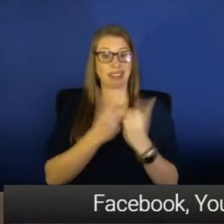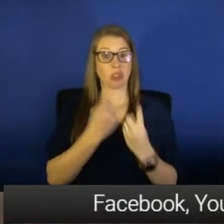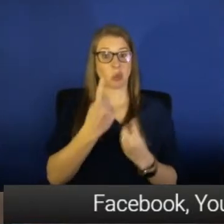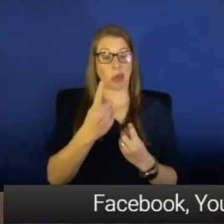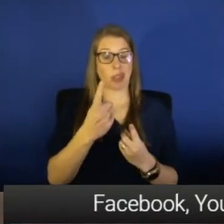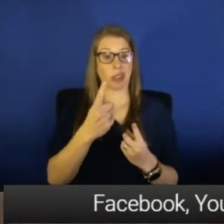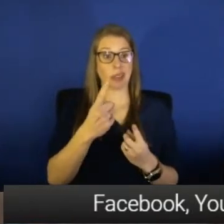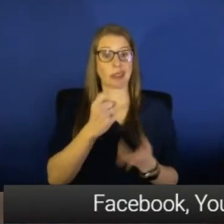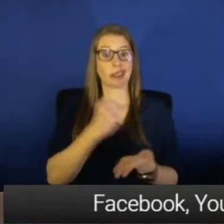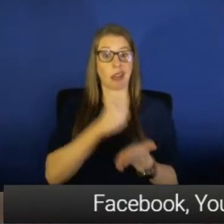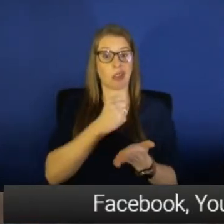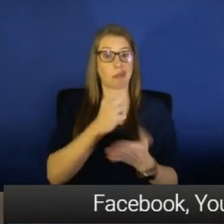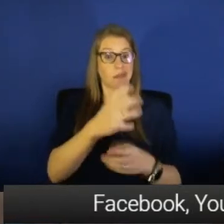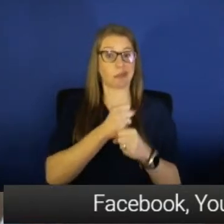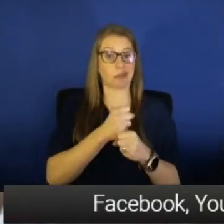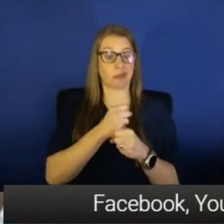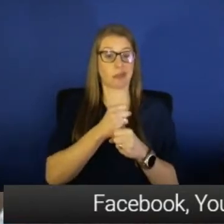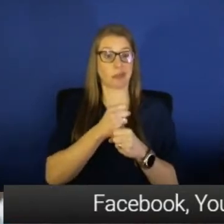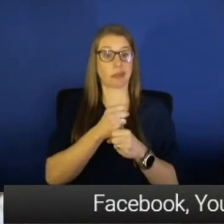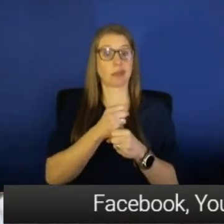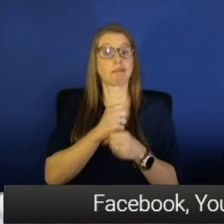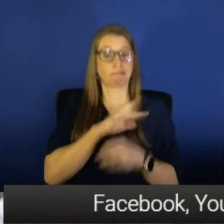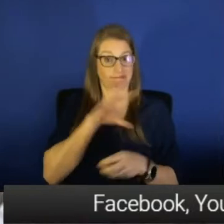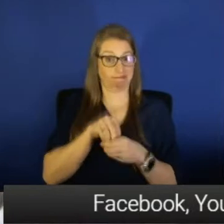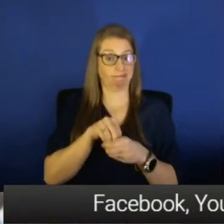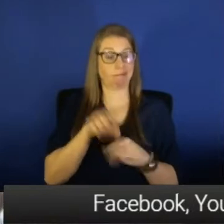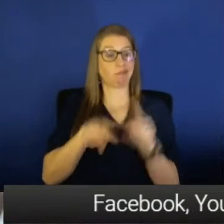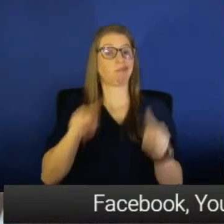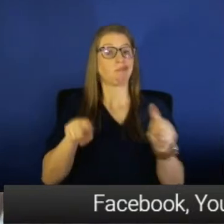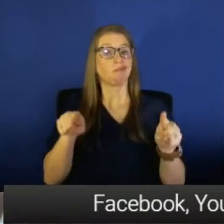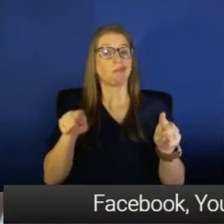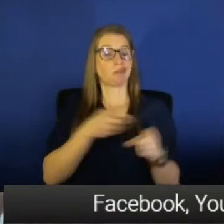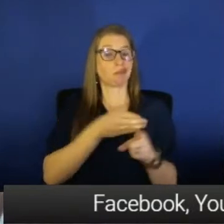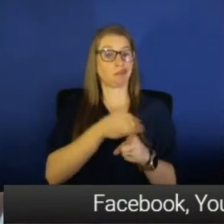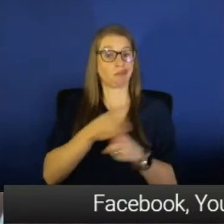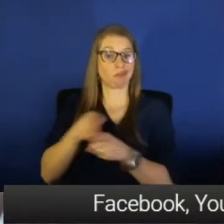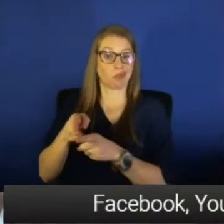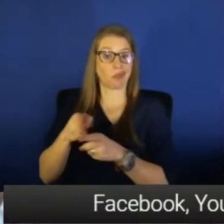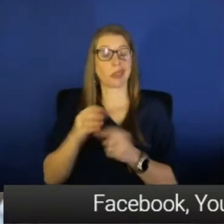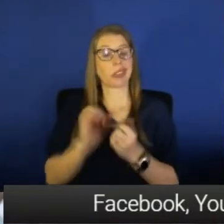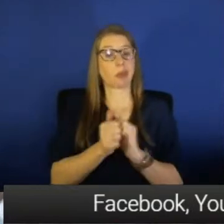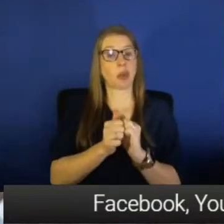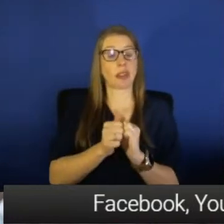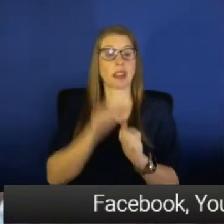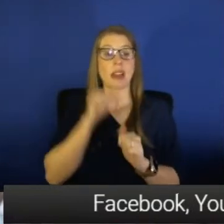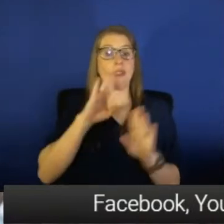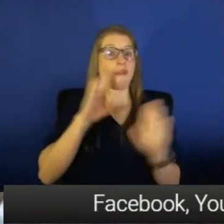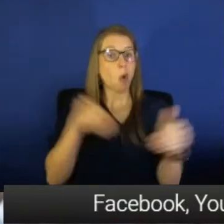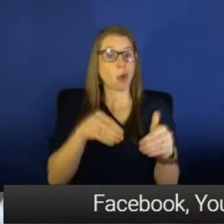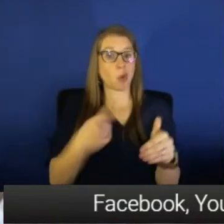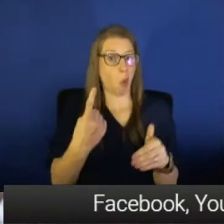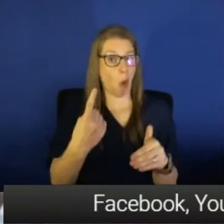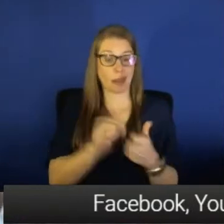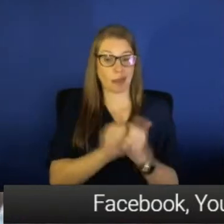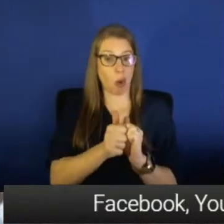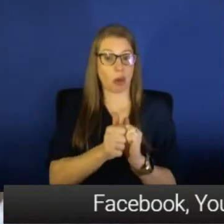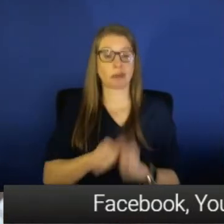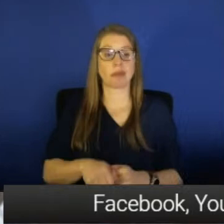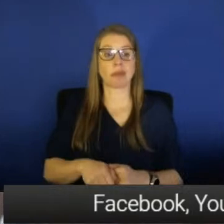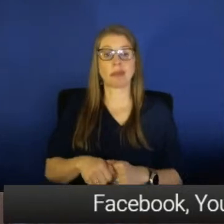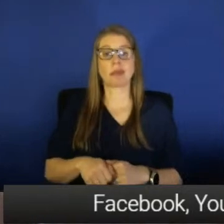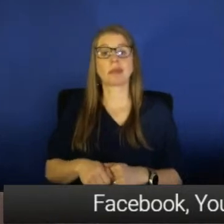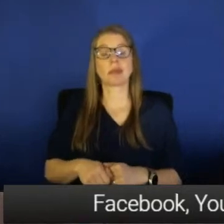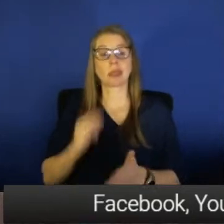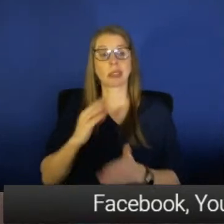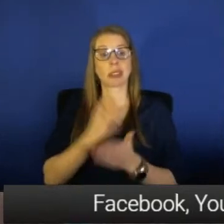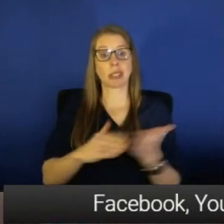play at this level do play multiple sports rather than focusing on one sport. And there are a lot of variables that come into play, and some specific sports